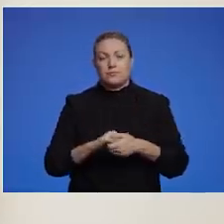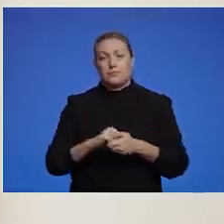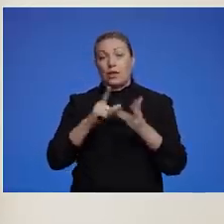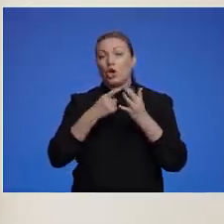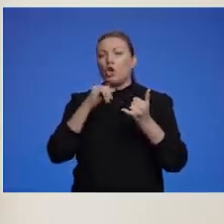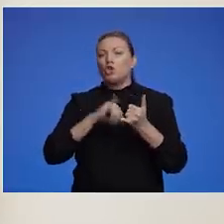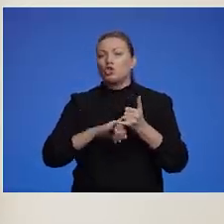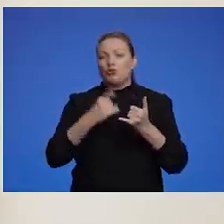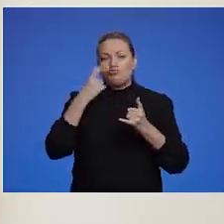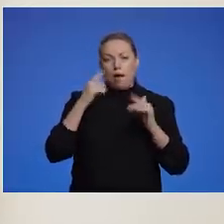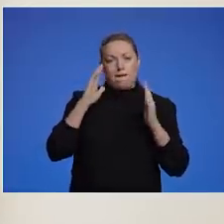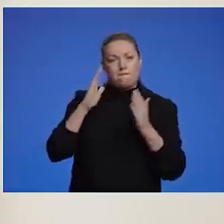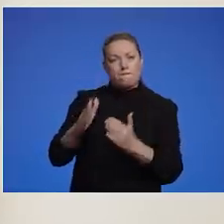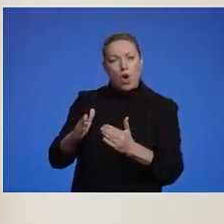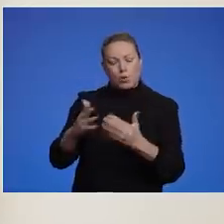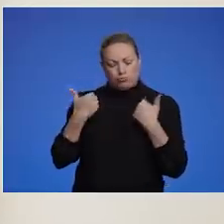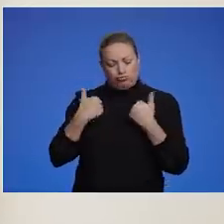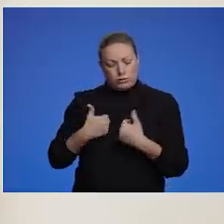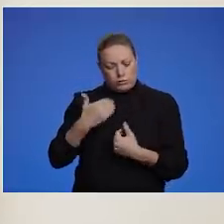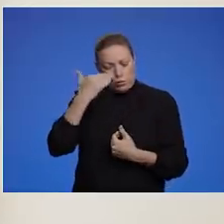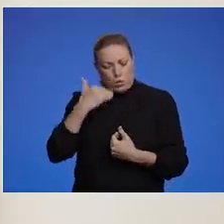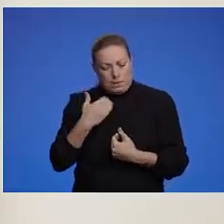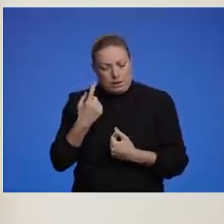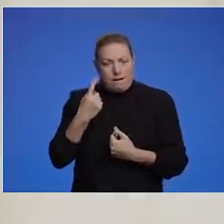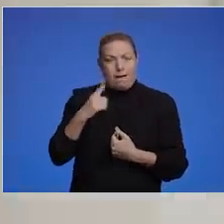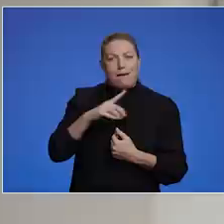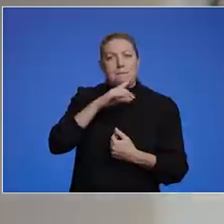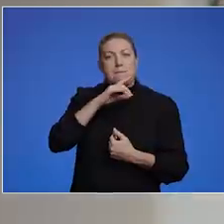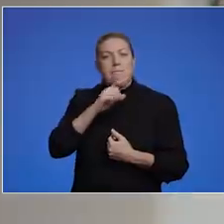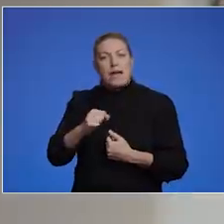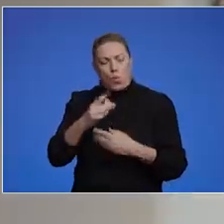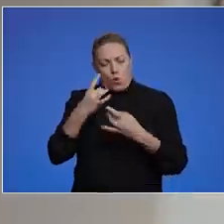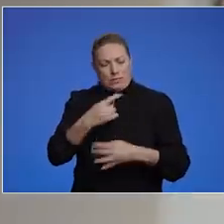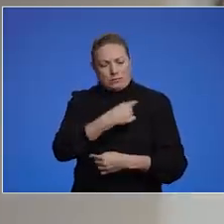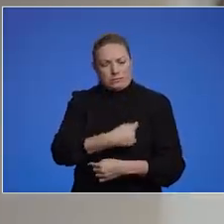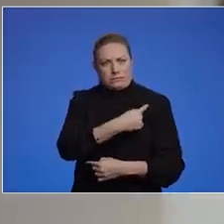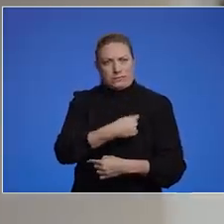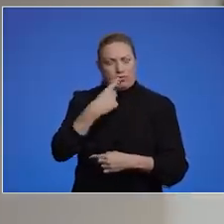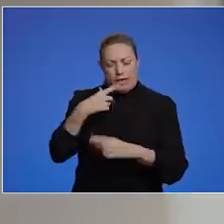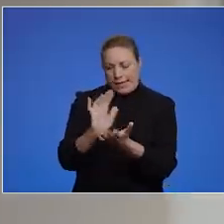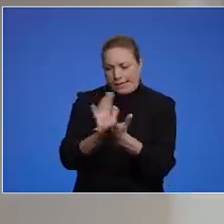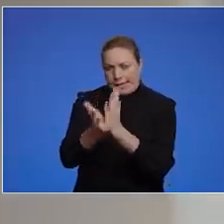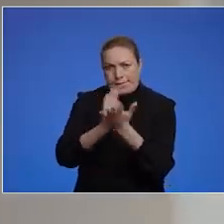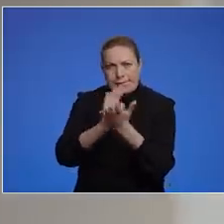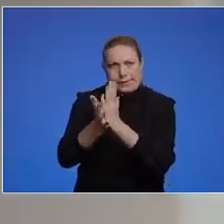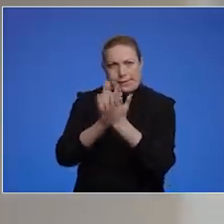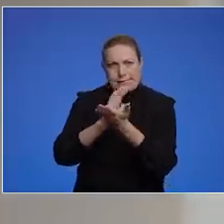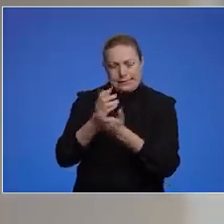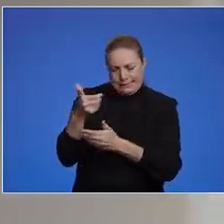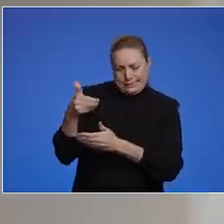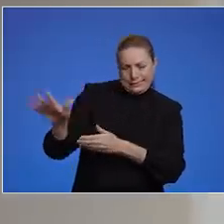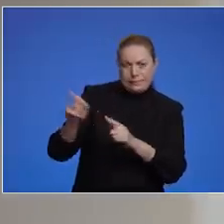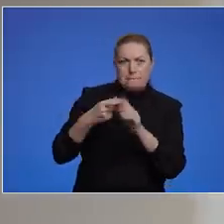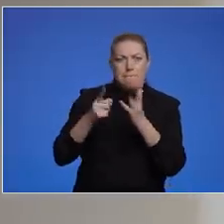of the devout women of the upper classes and the leading men of the city, and persuaded them to turn against Paul and Barnabas